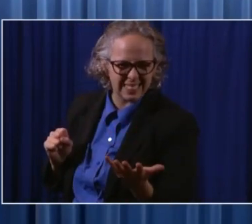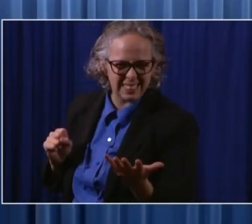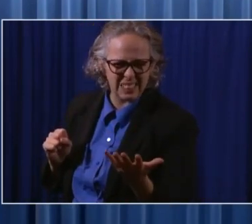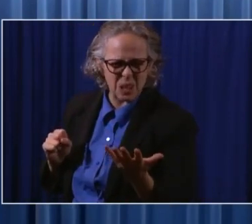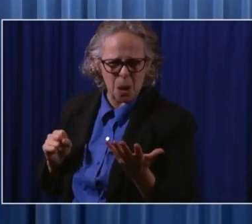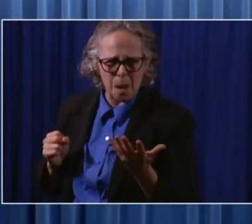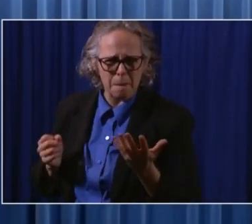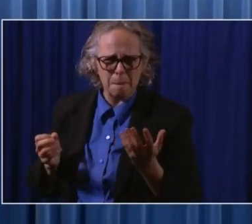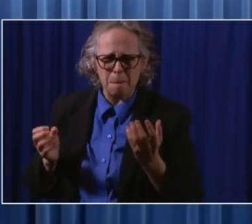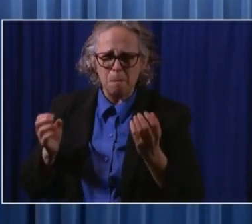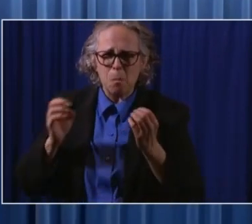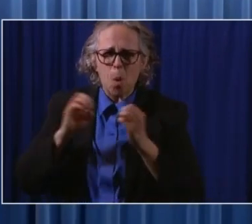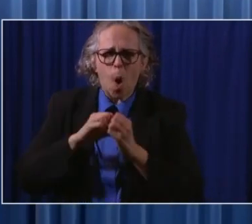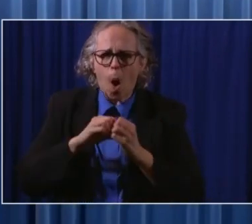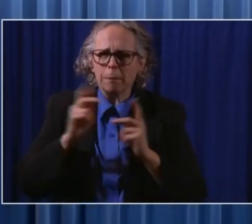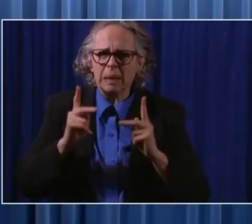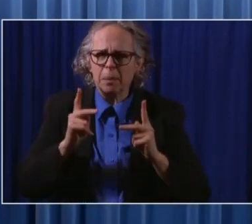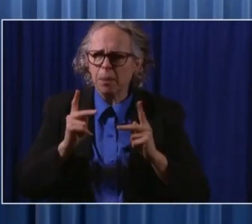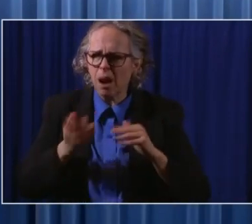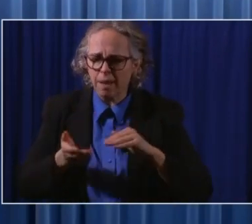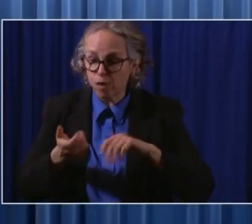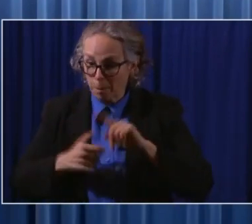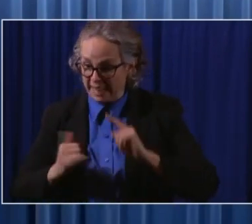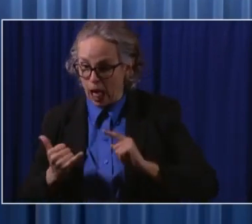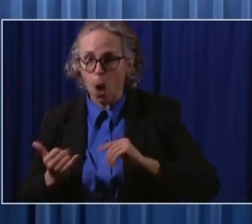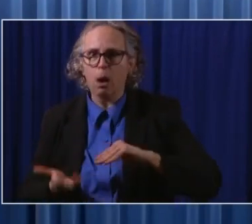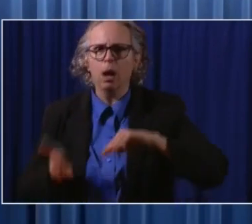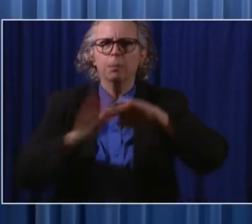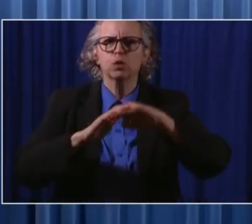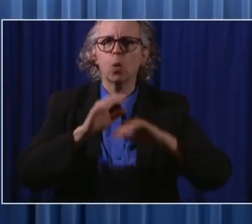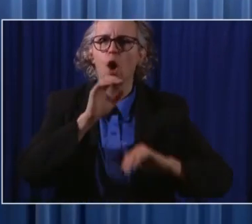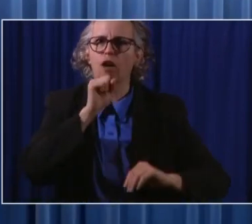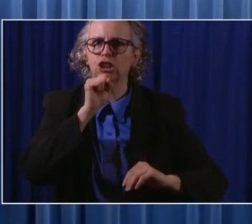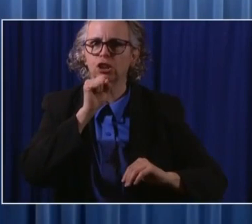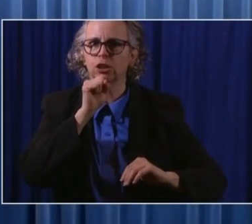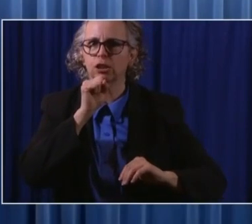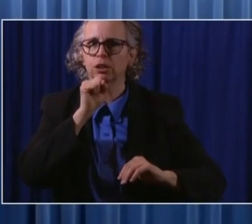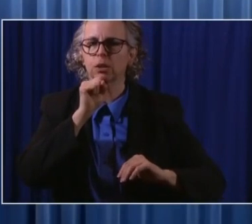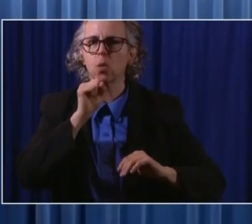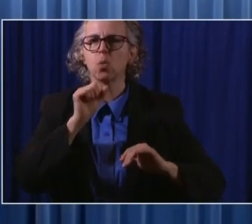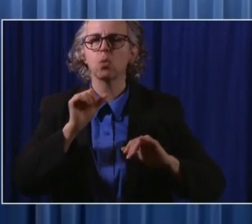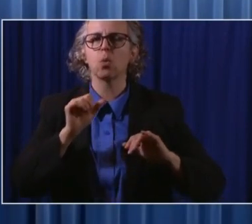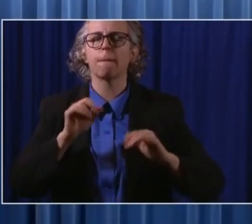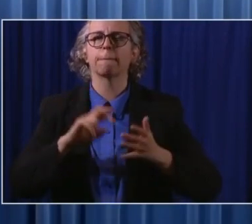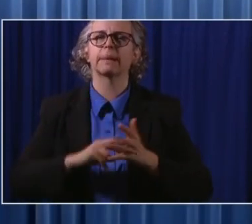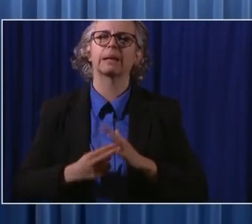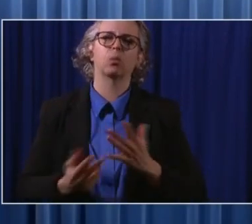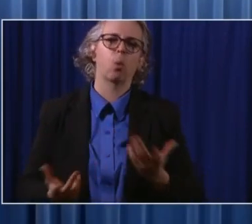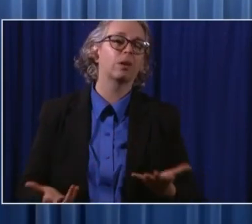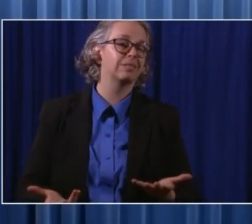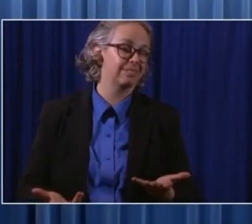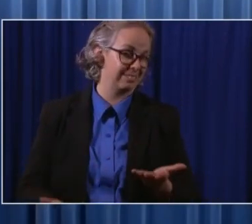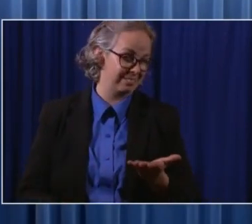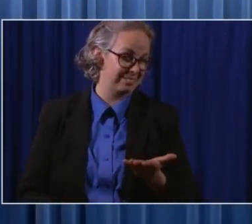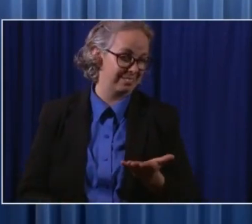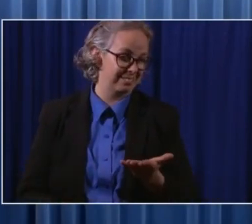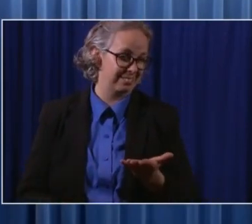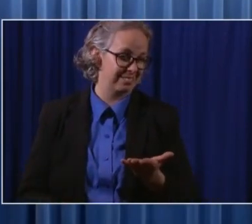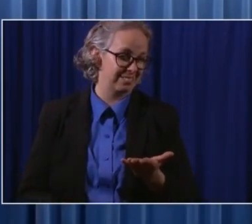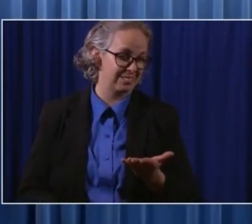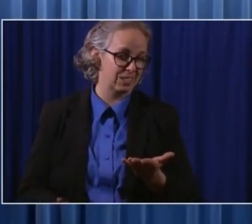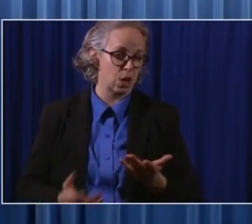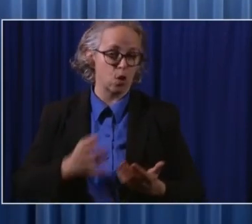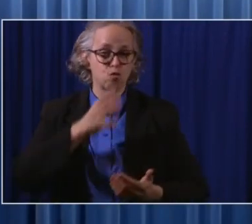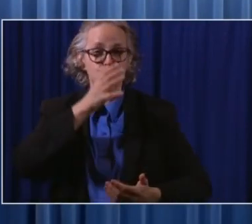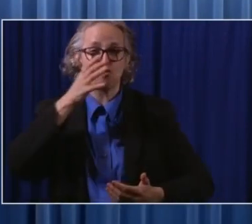fewer yellow counties. And so what this means is that it's spreading out, and candidly in the rural